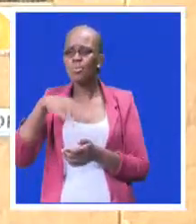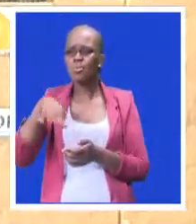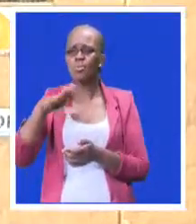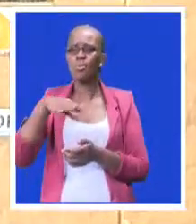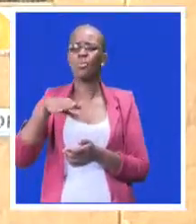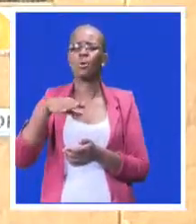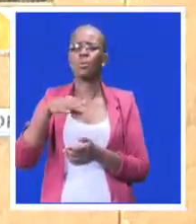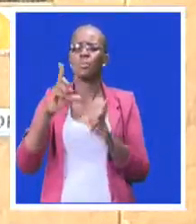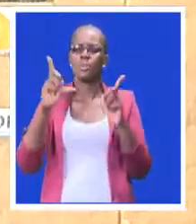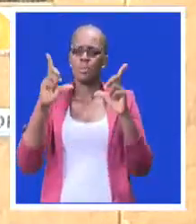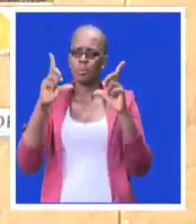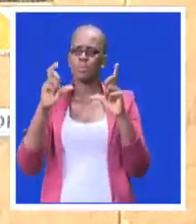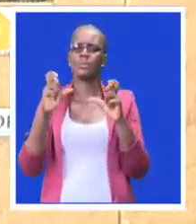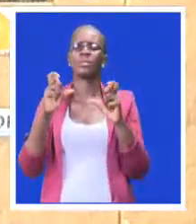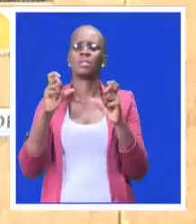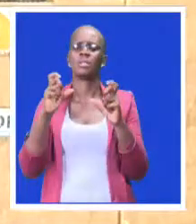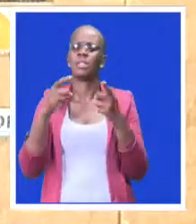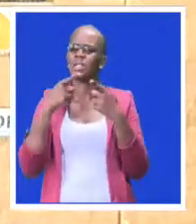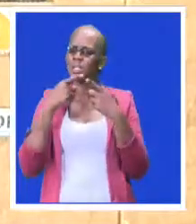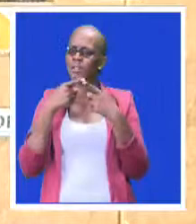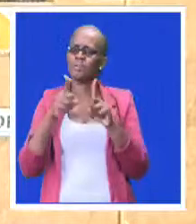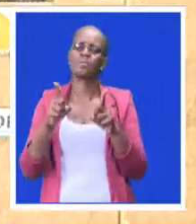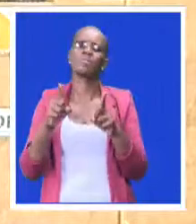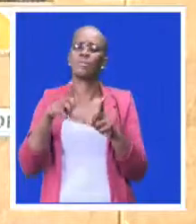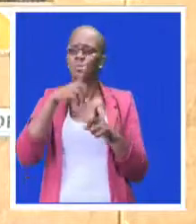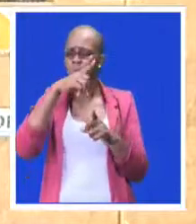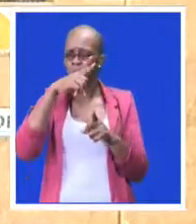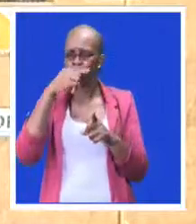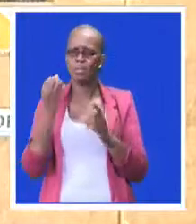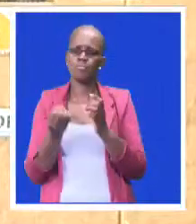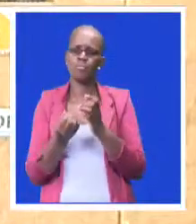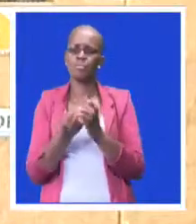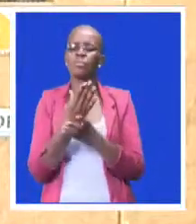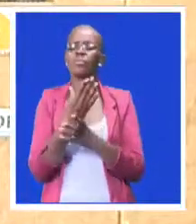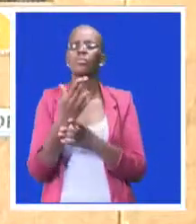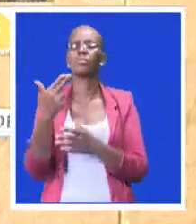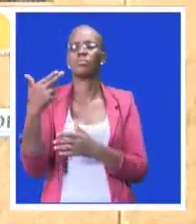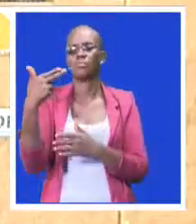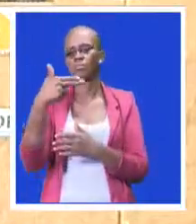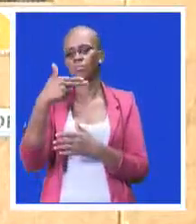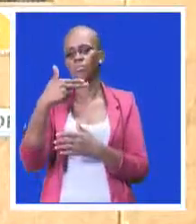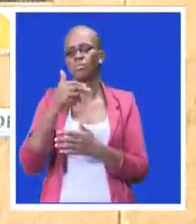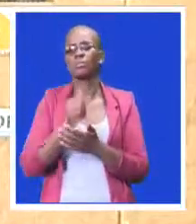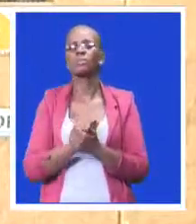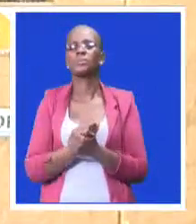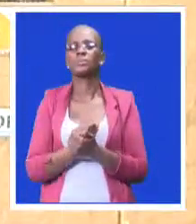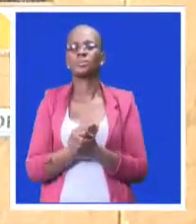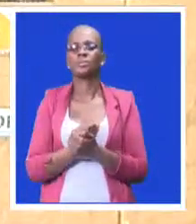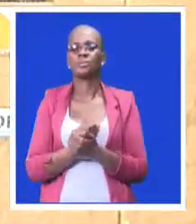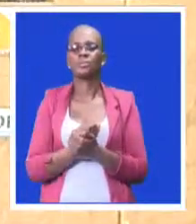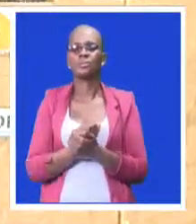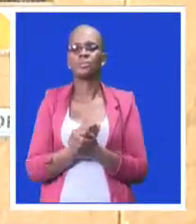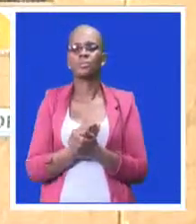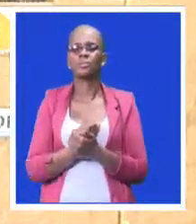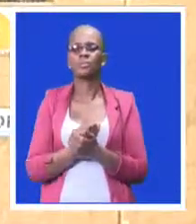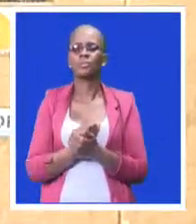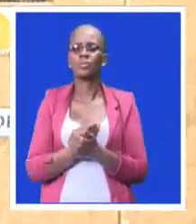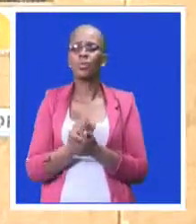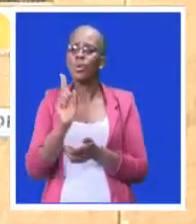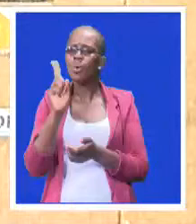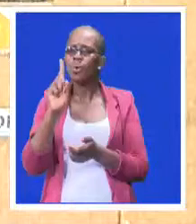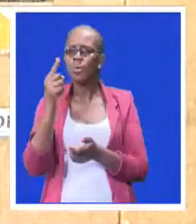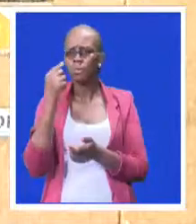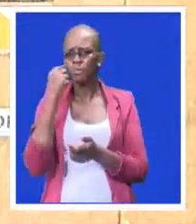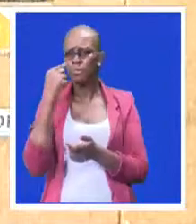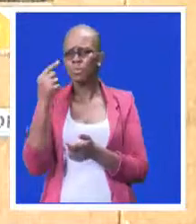things, and their names, they begin with the letter H. Let's look at the pictures. What is the